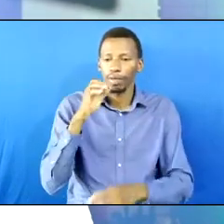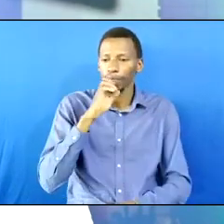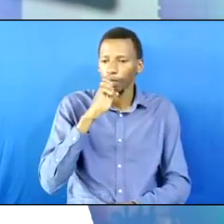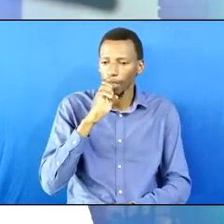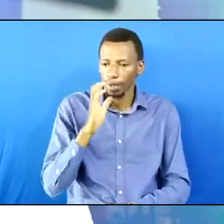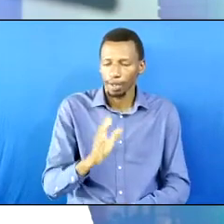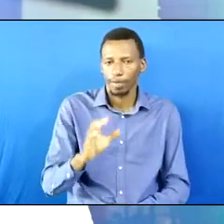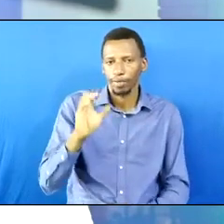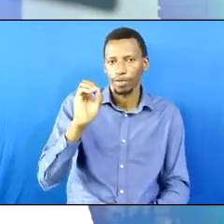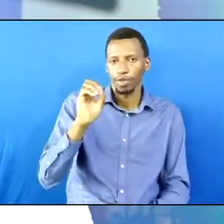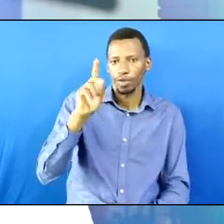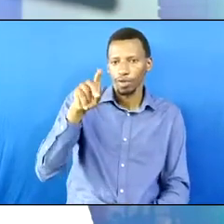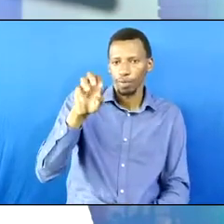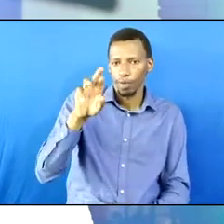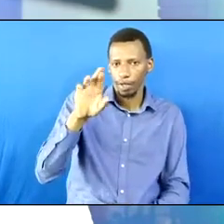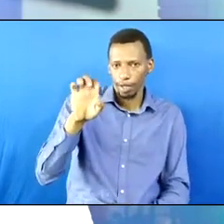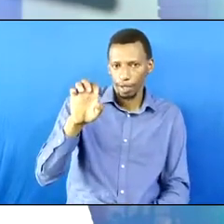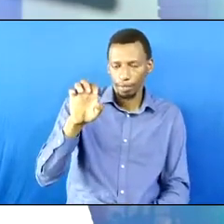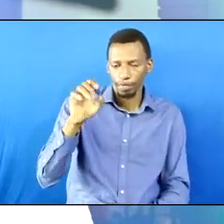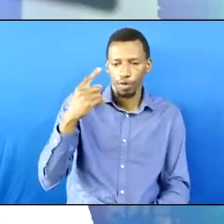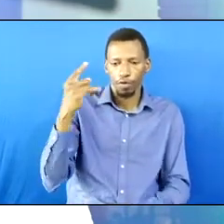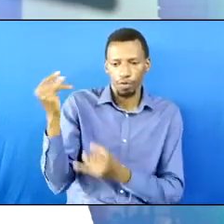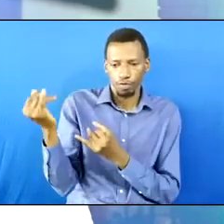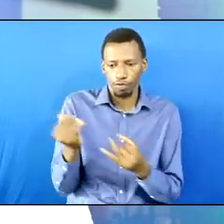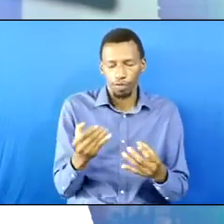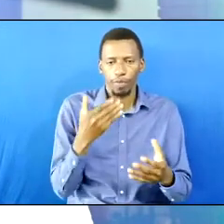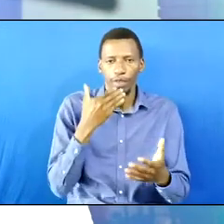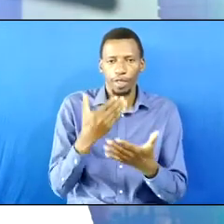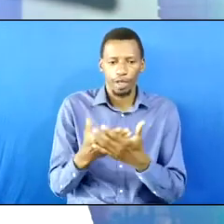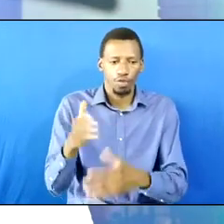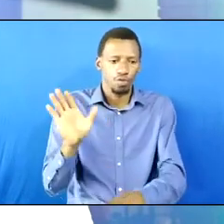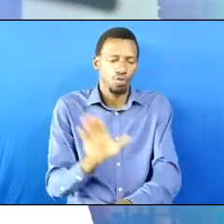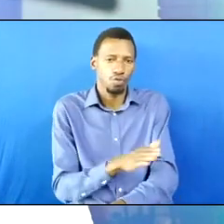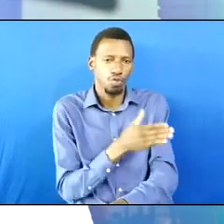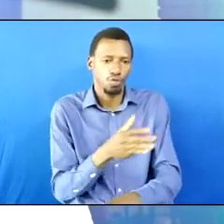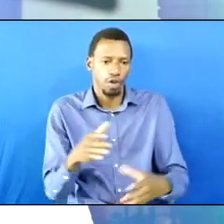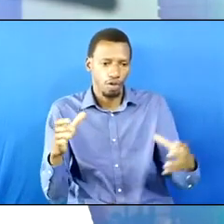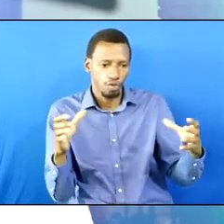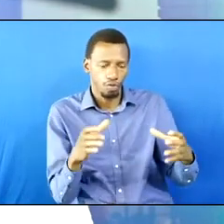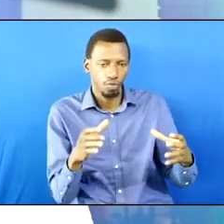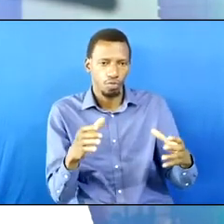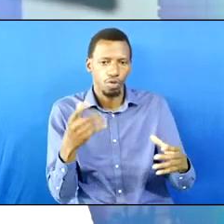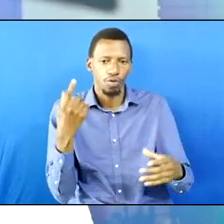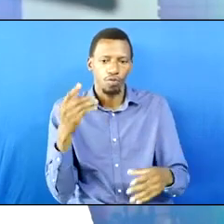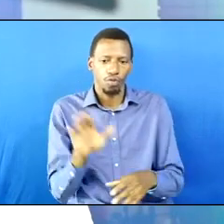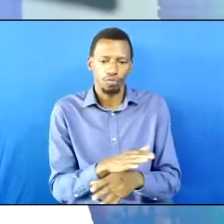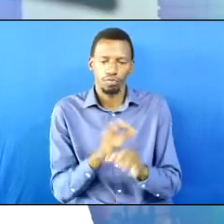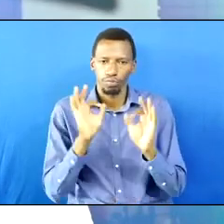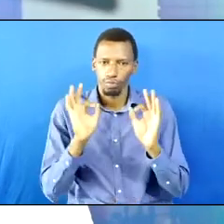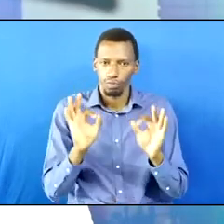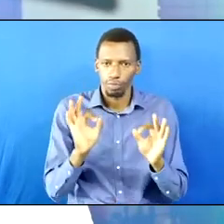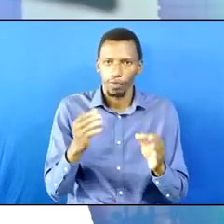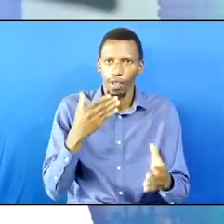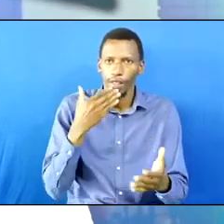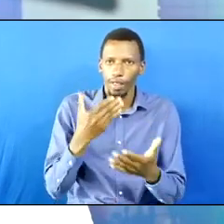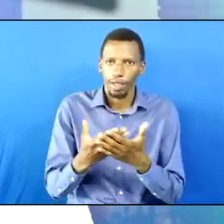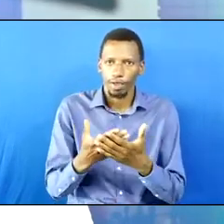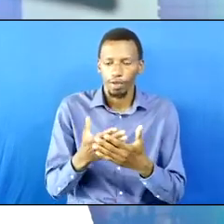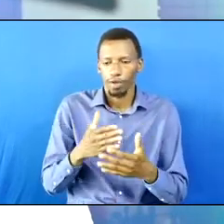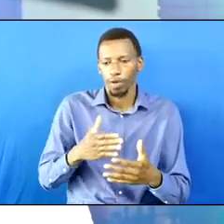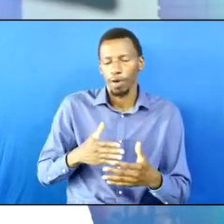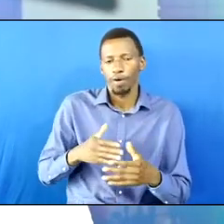introduction. Thank you for the choirs, for the good singing. And thank you for the pulpit team. Thank you for my fellow pastors, Pastor